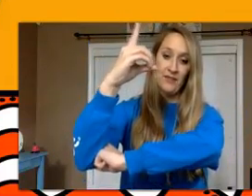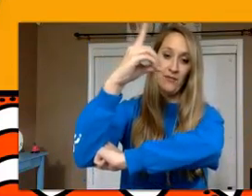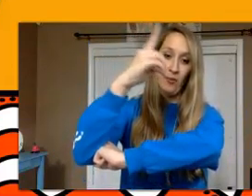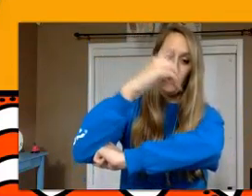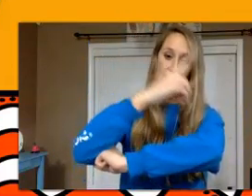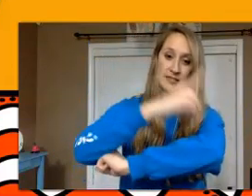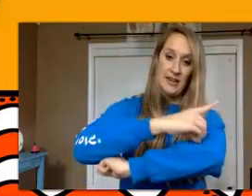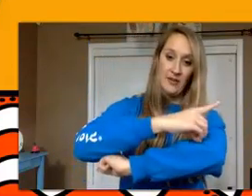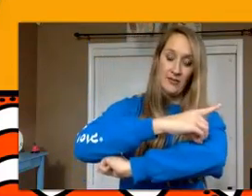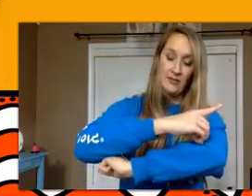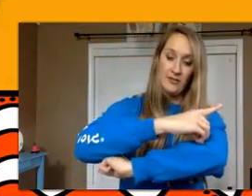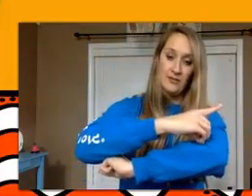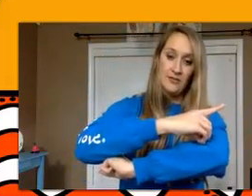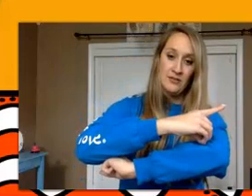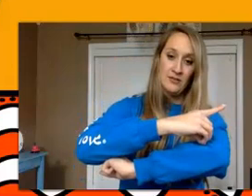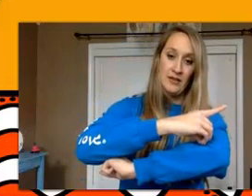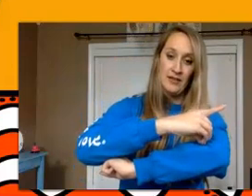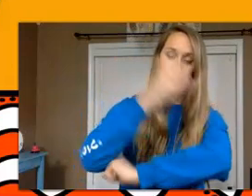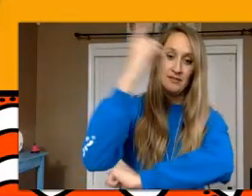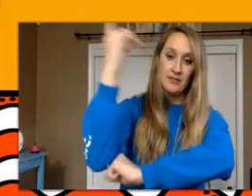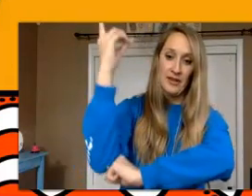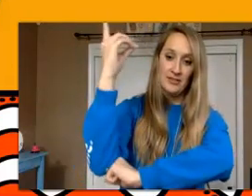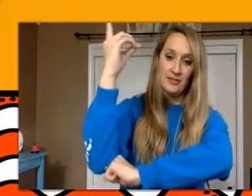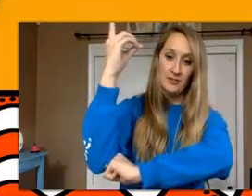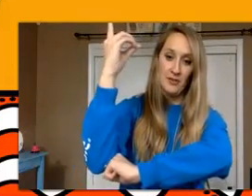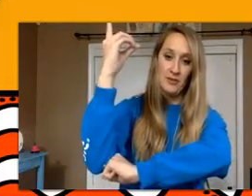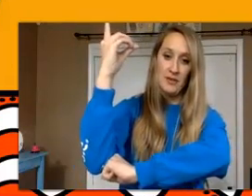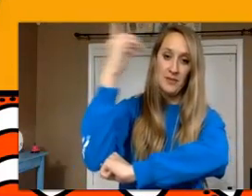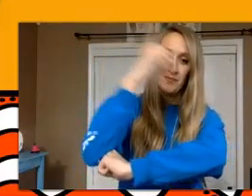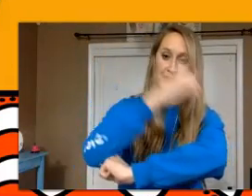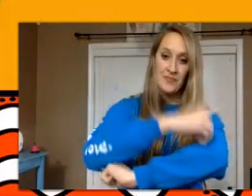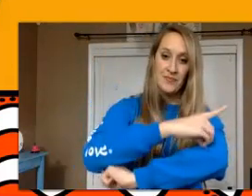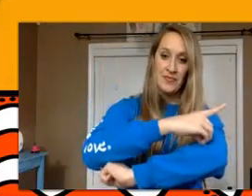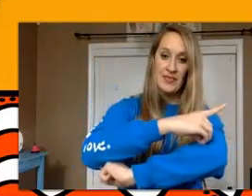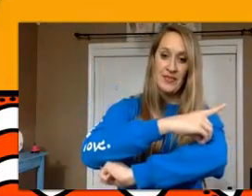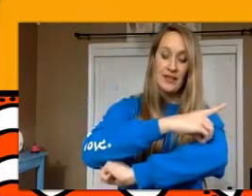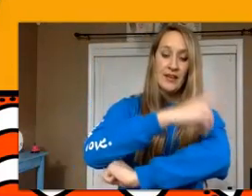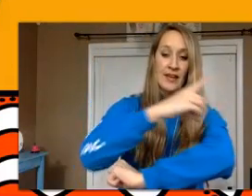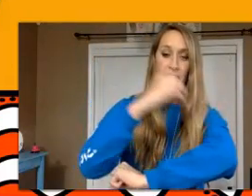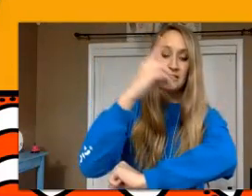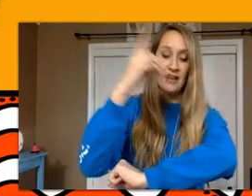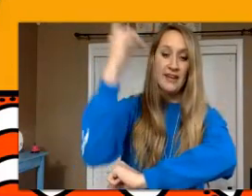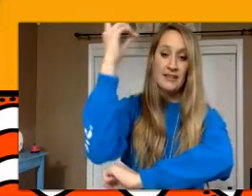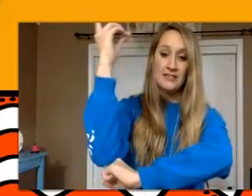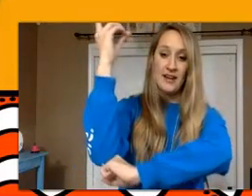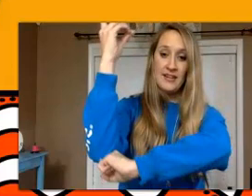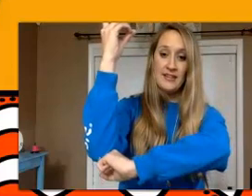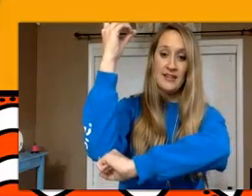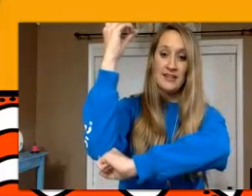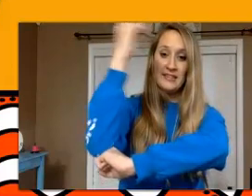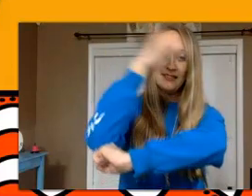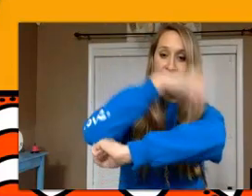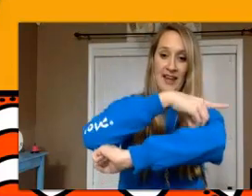and then fold it down like this. Okay, so do that with me. And say it and sign